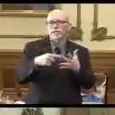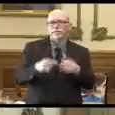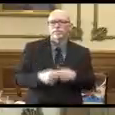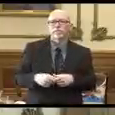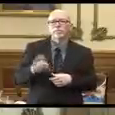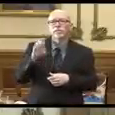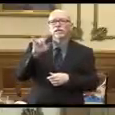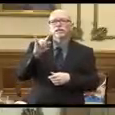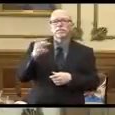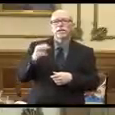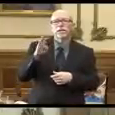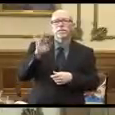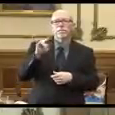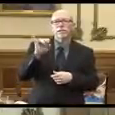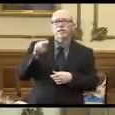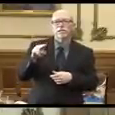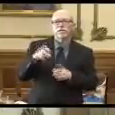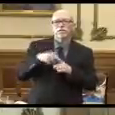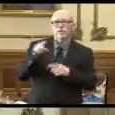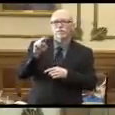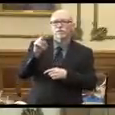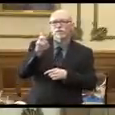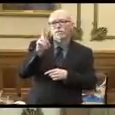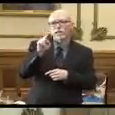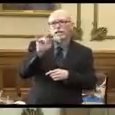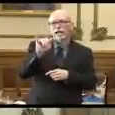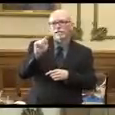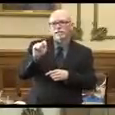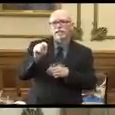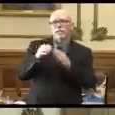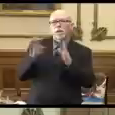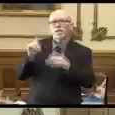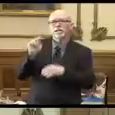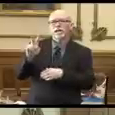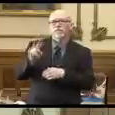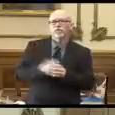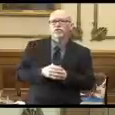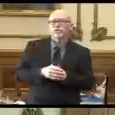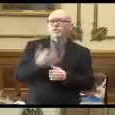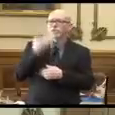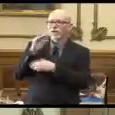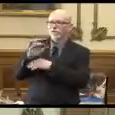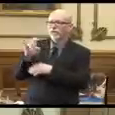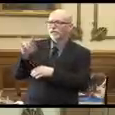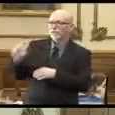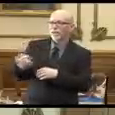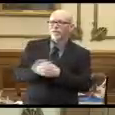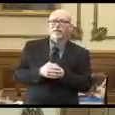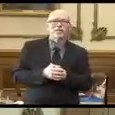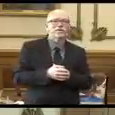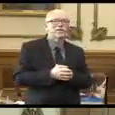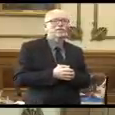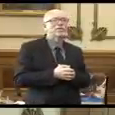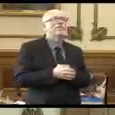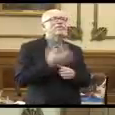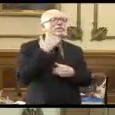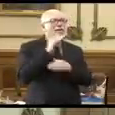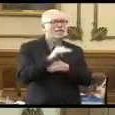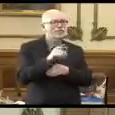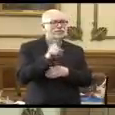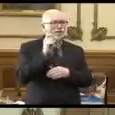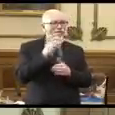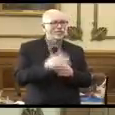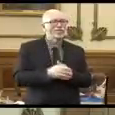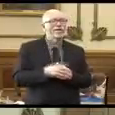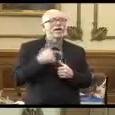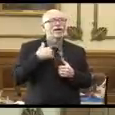Elizabeth Binion, WNIT Public Television. Good afternoon, Elizabeth. Good afternoon,